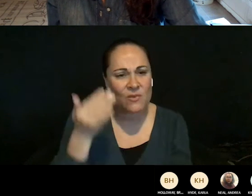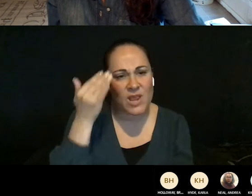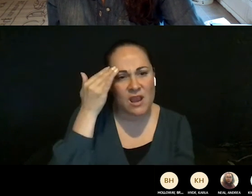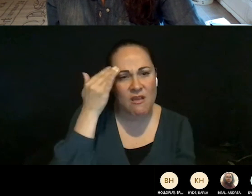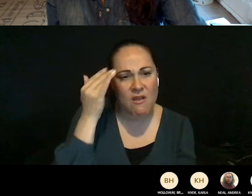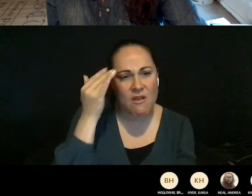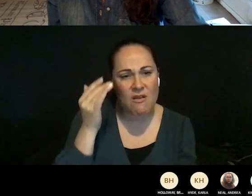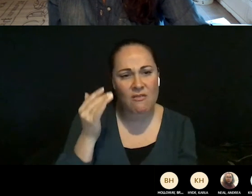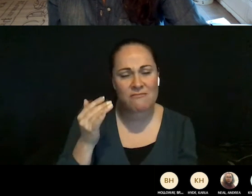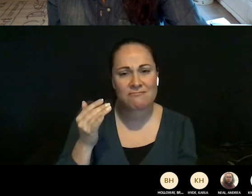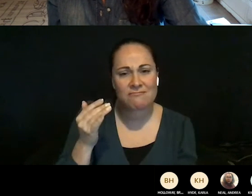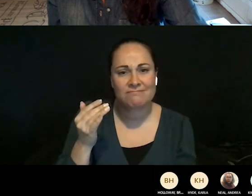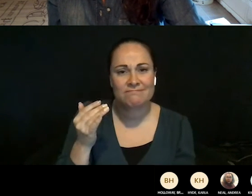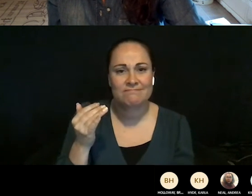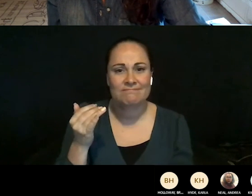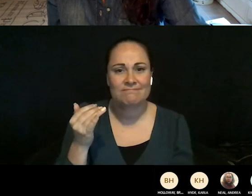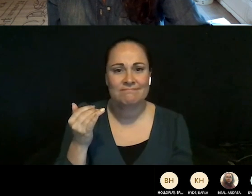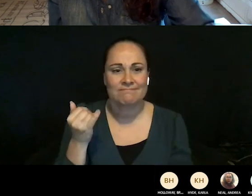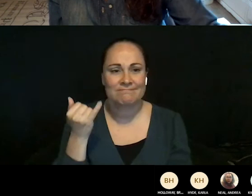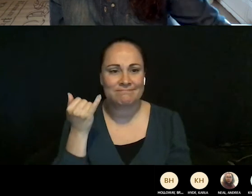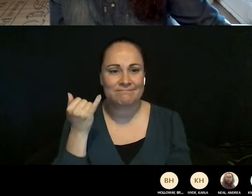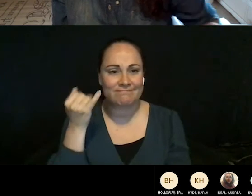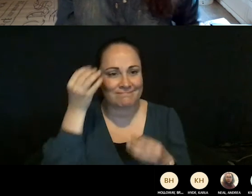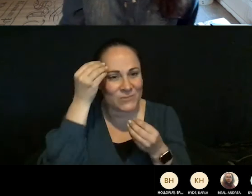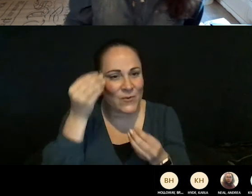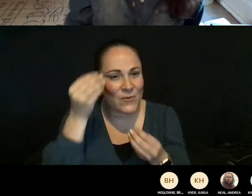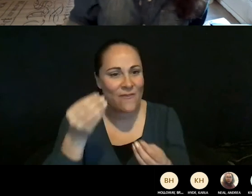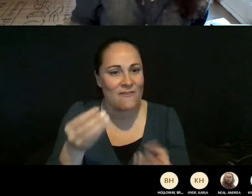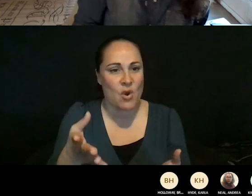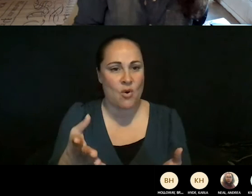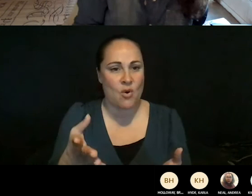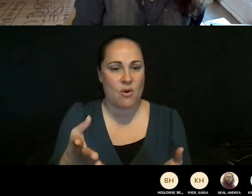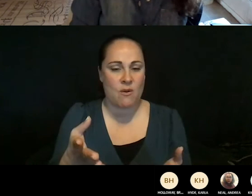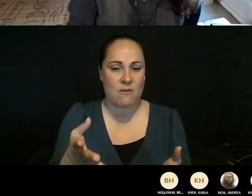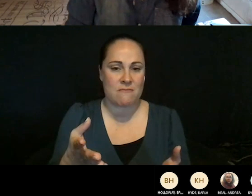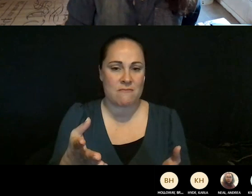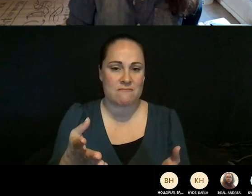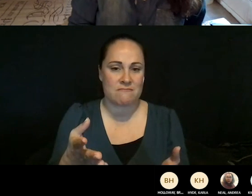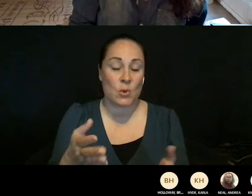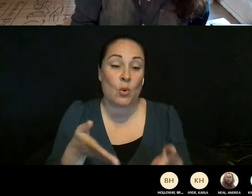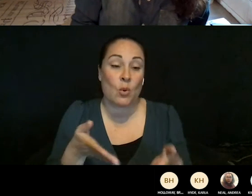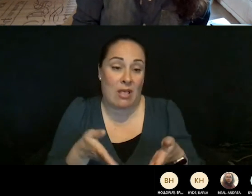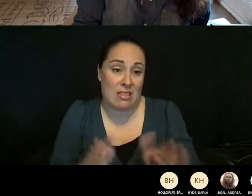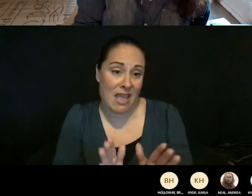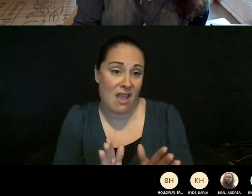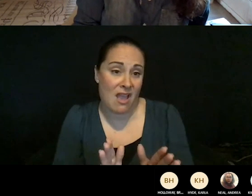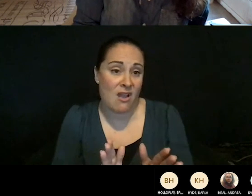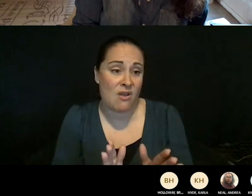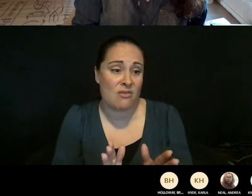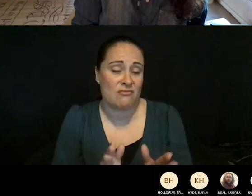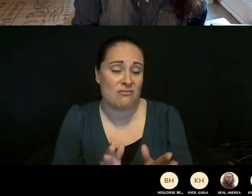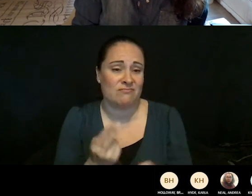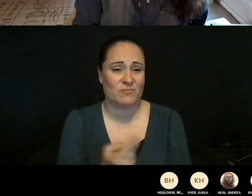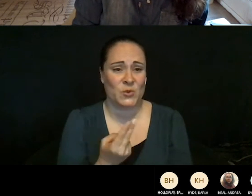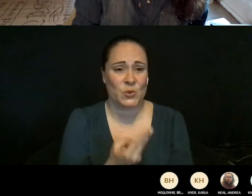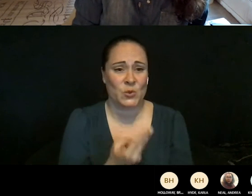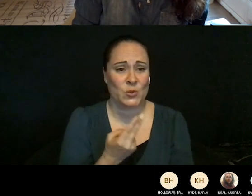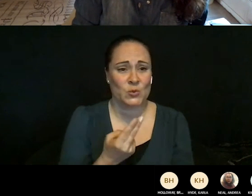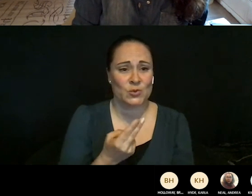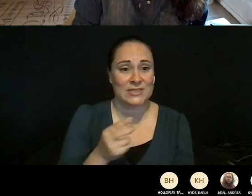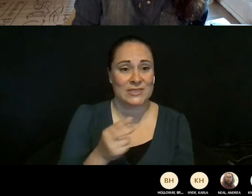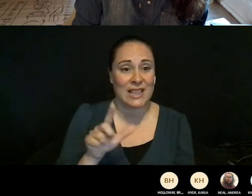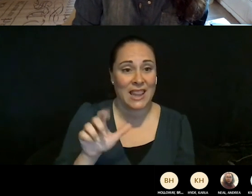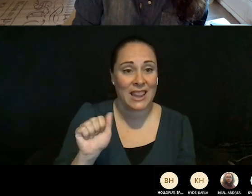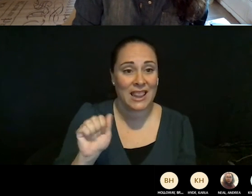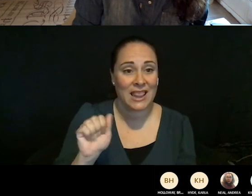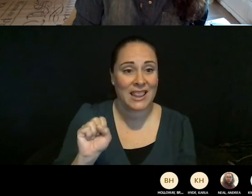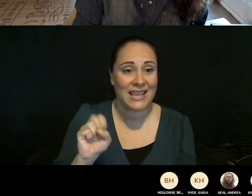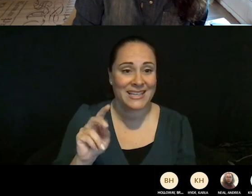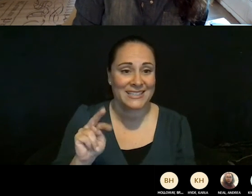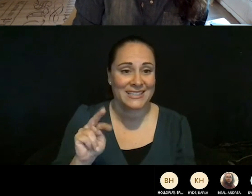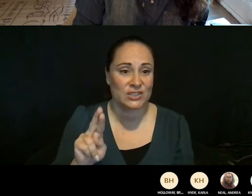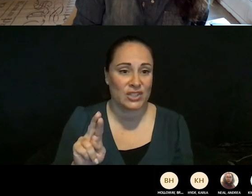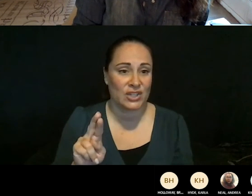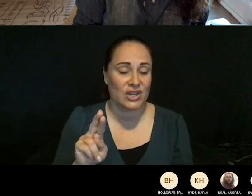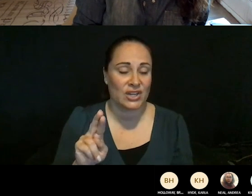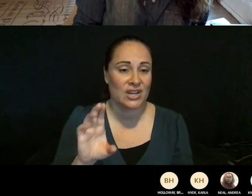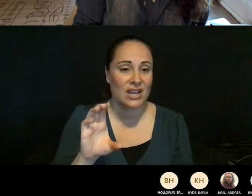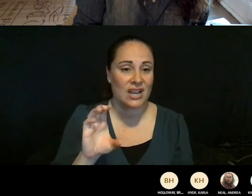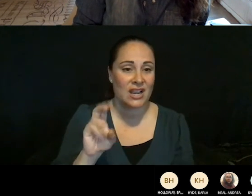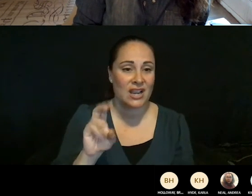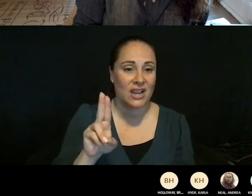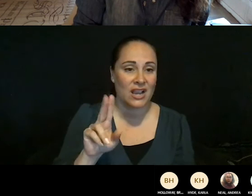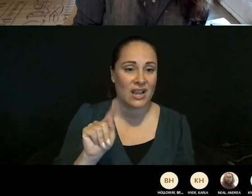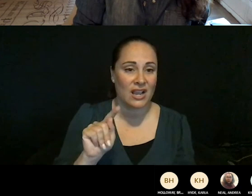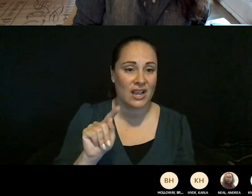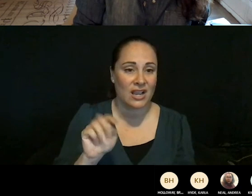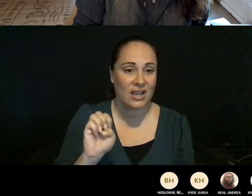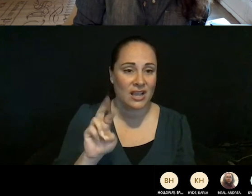let someone loose on the laser cutter or the CNC or whatever, and badging is one way to do that.